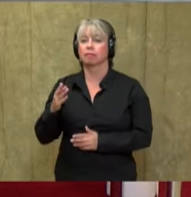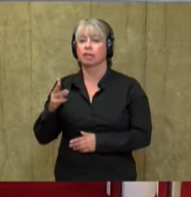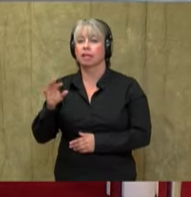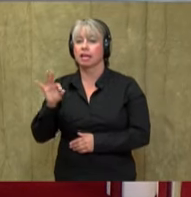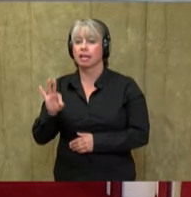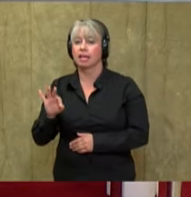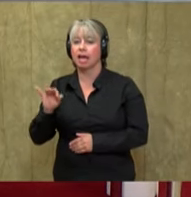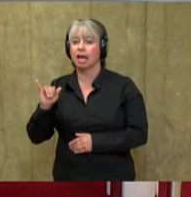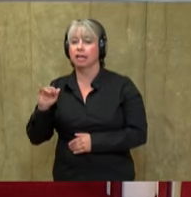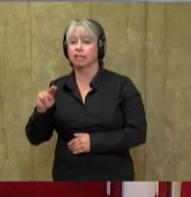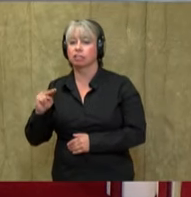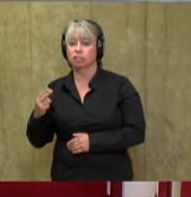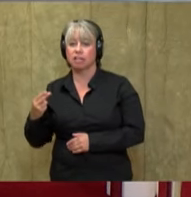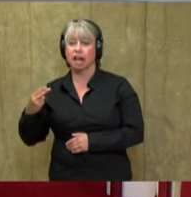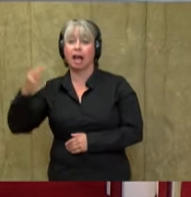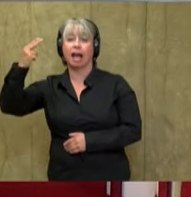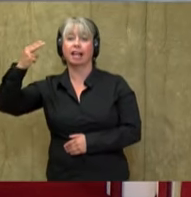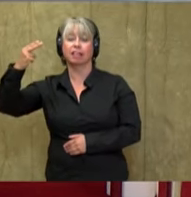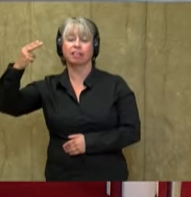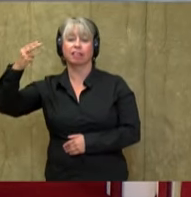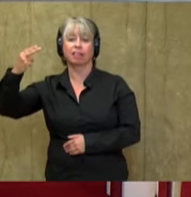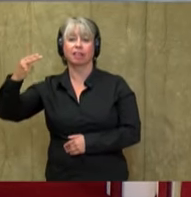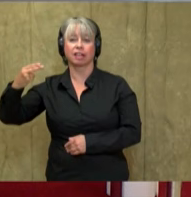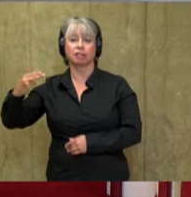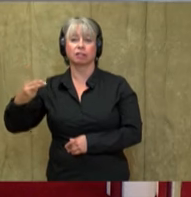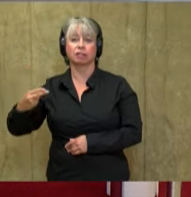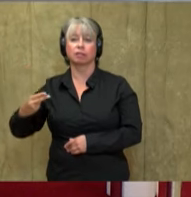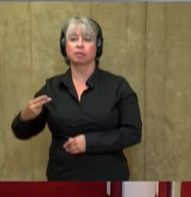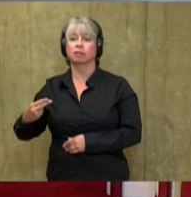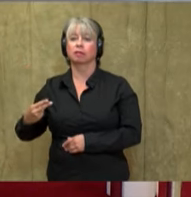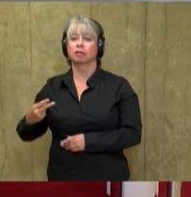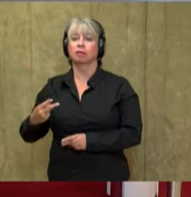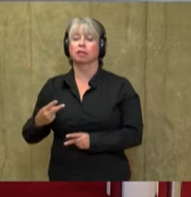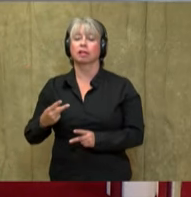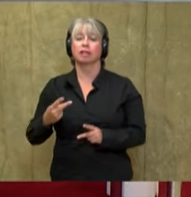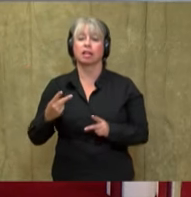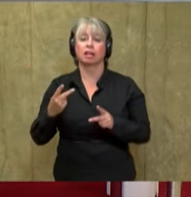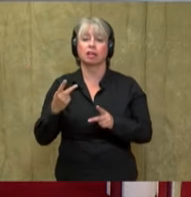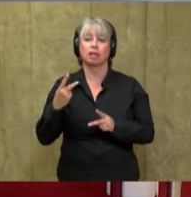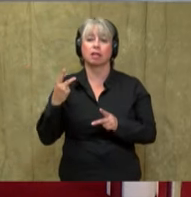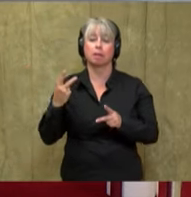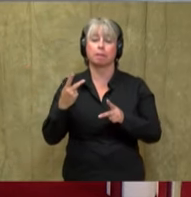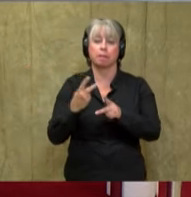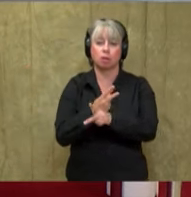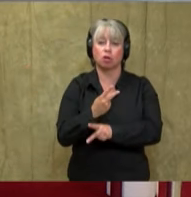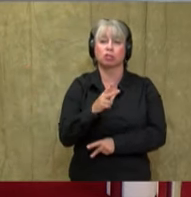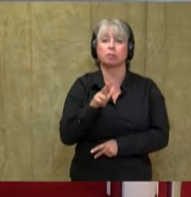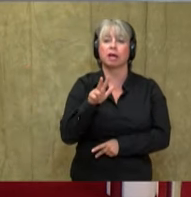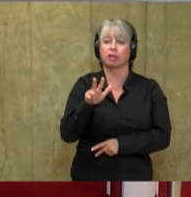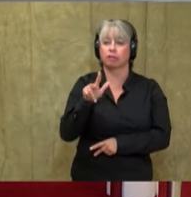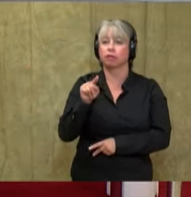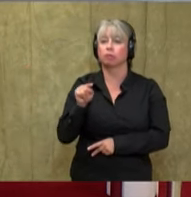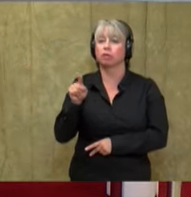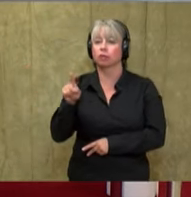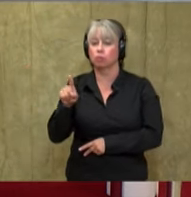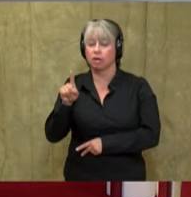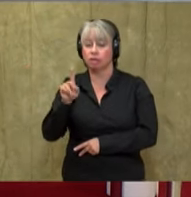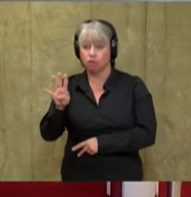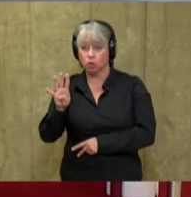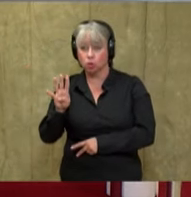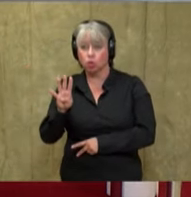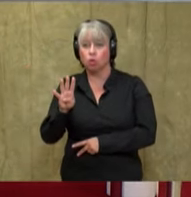height here. And we still have to multiply by pi out there out front. And we still have to divide by 3. So this